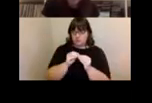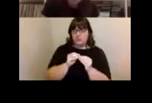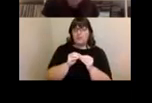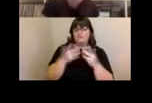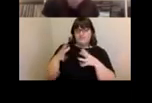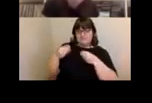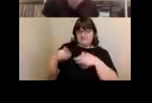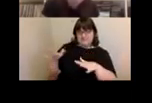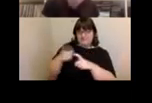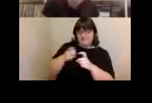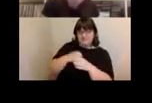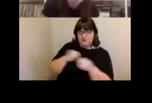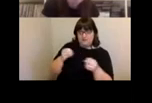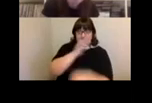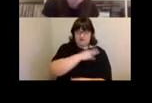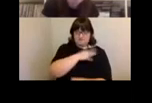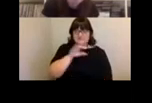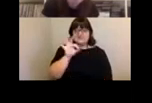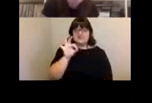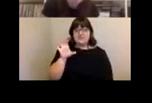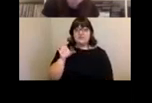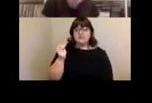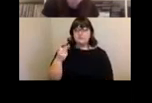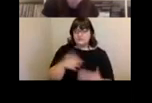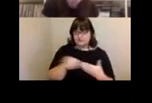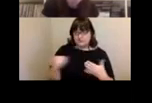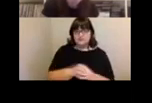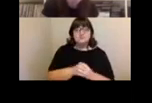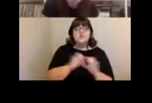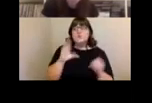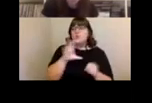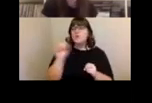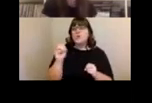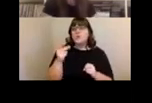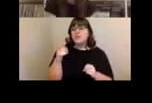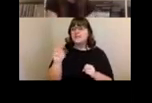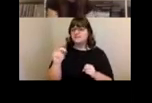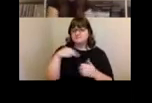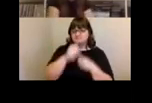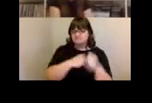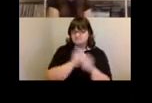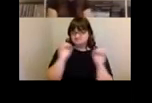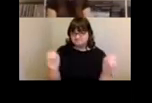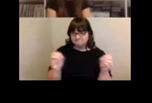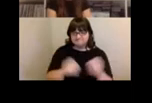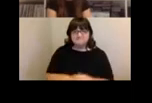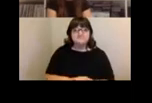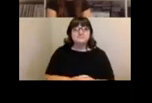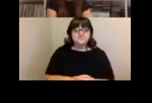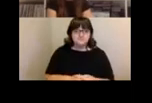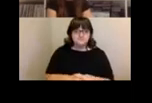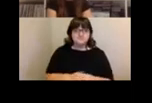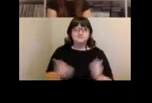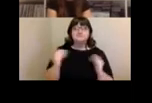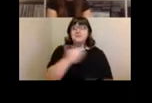at $912. We didn't have any co-production revenue this year. But we did have